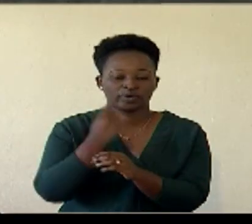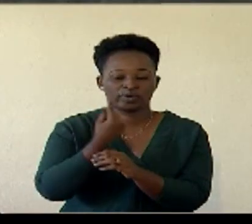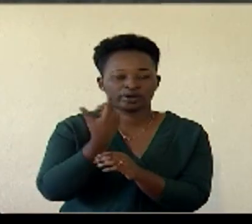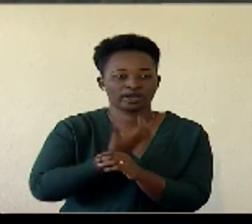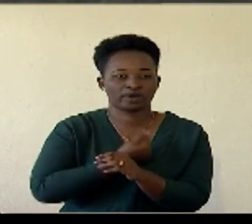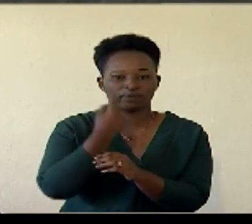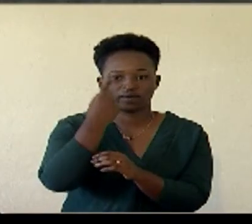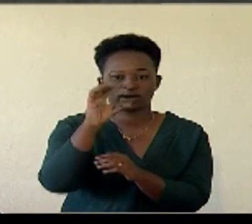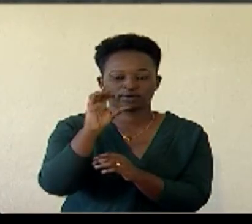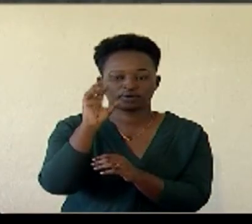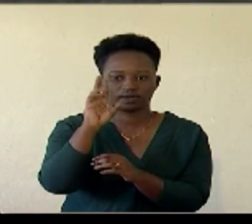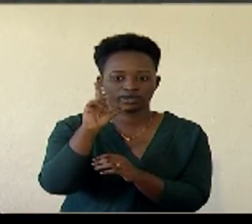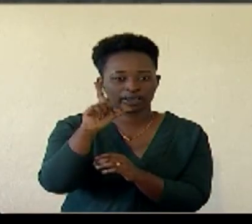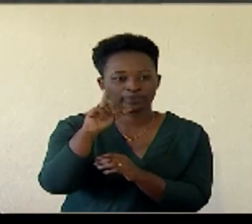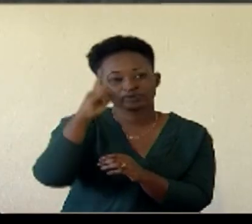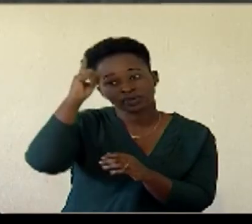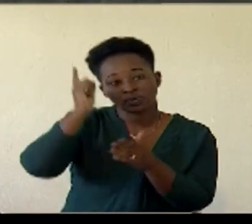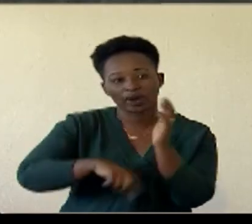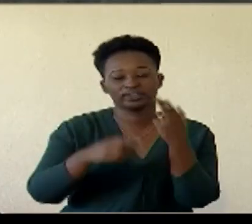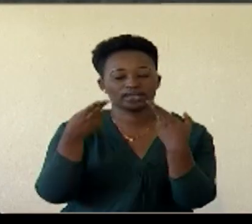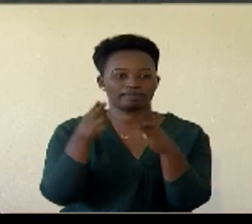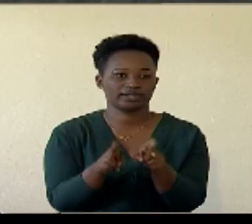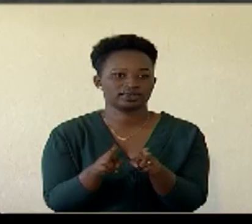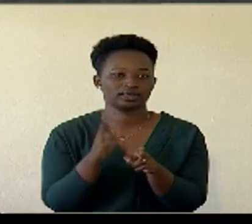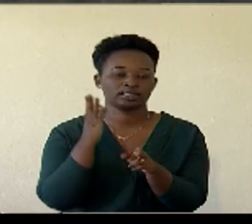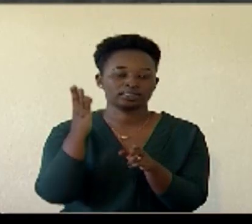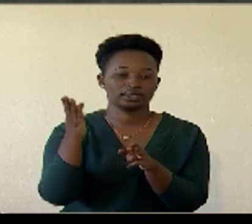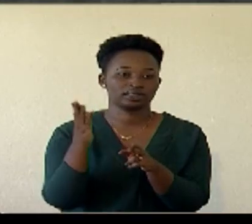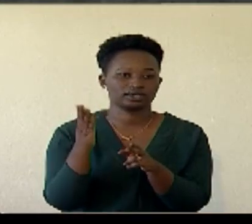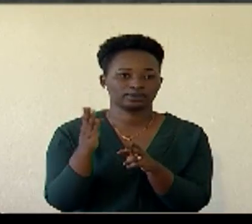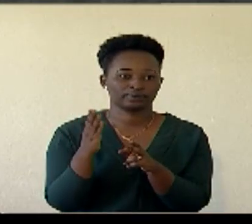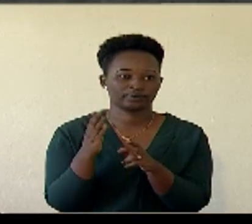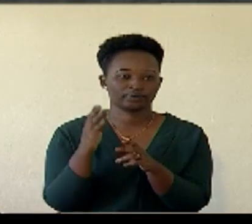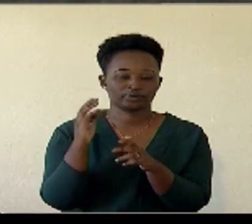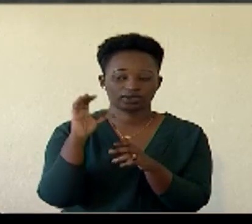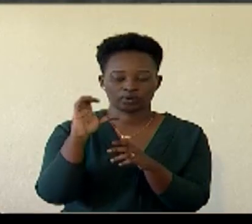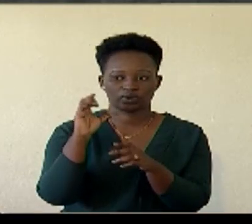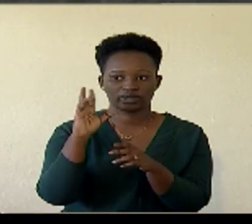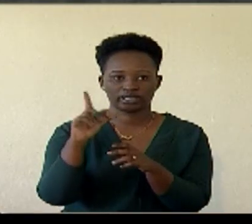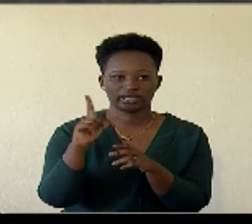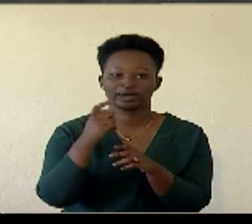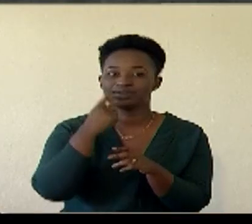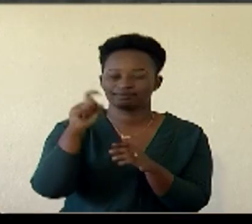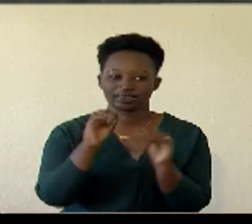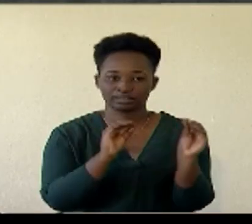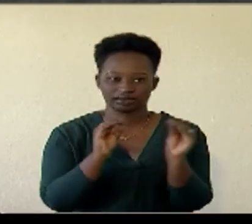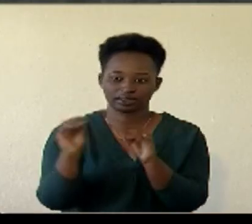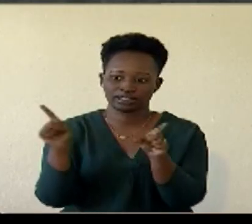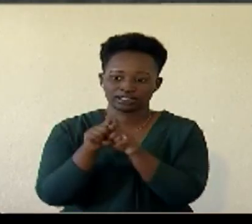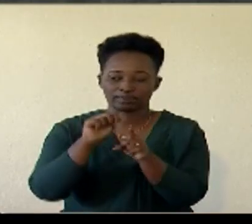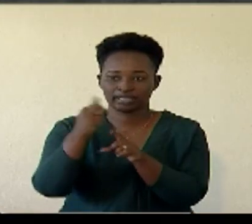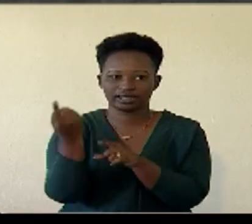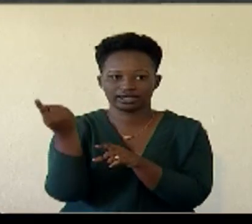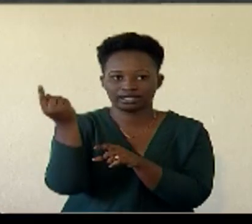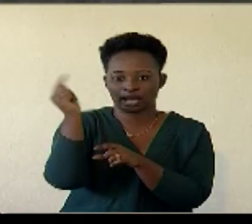So what happens in this case? So this bond, this chlorine has to move as this one comes